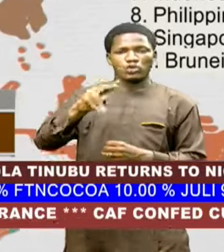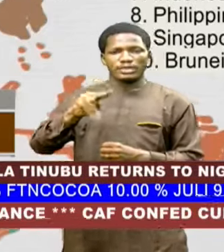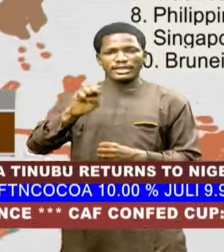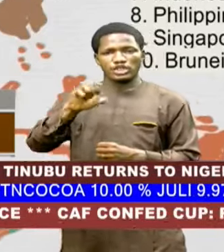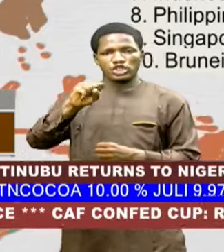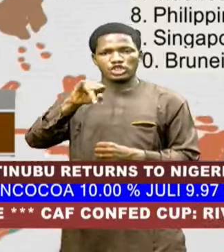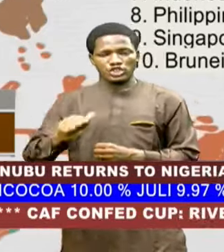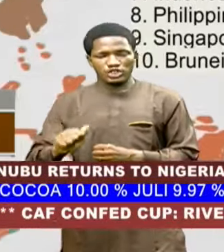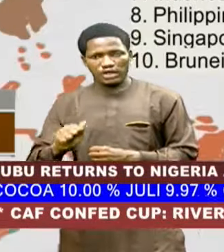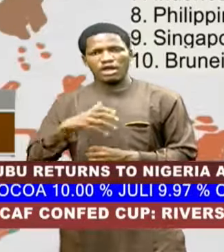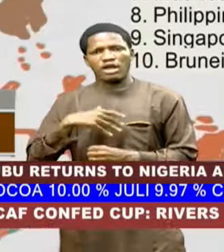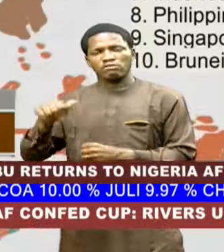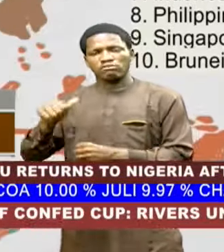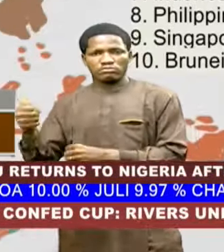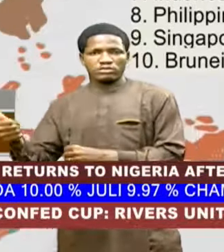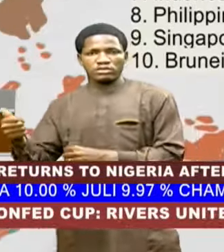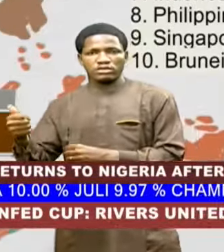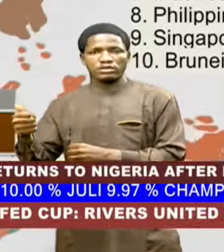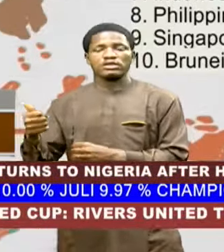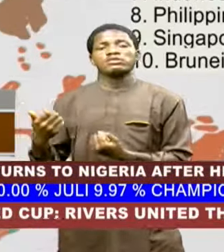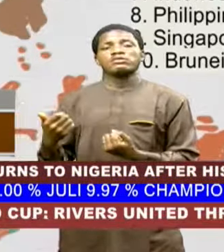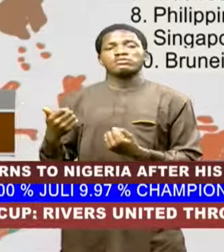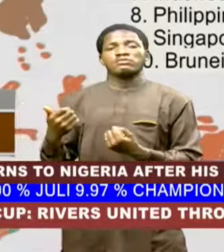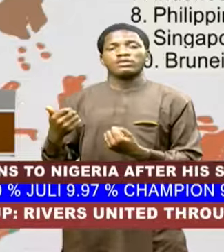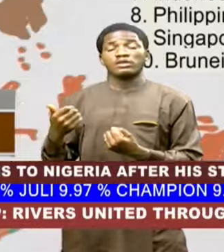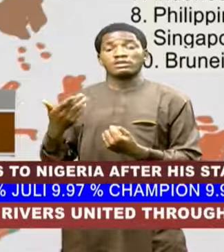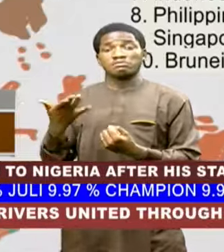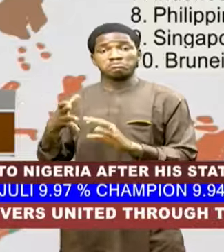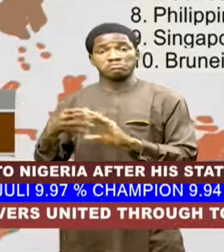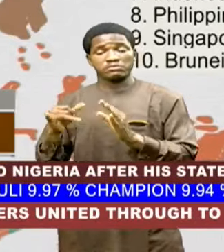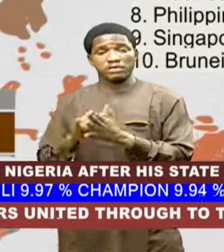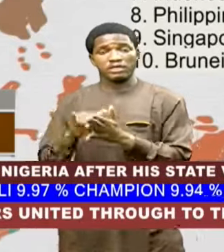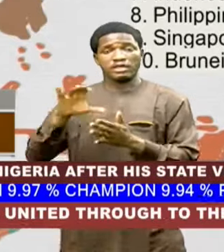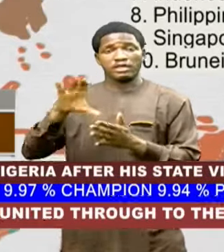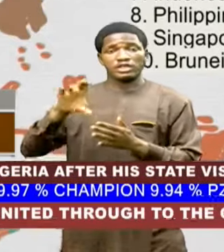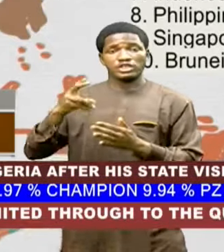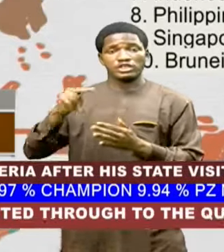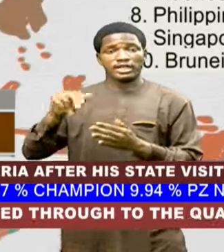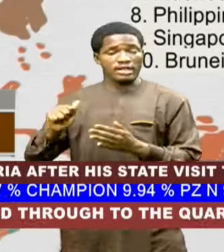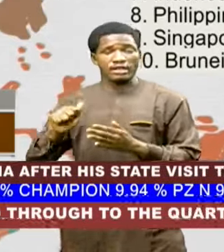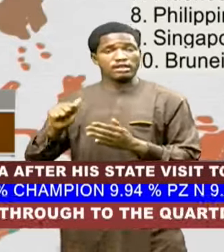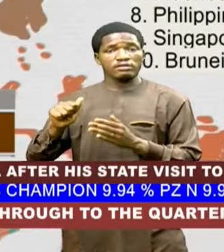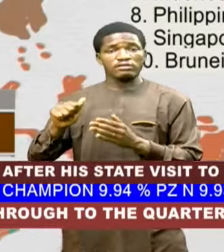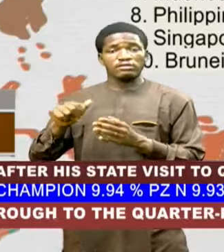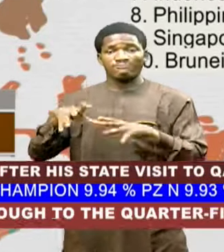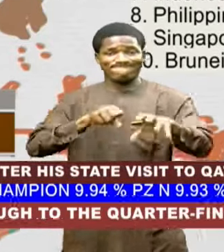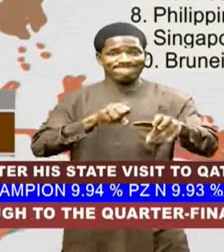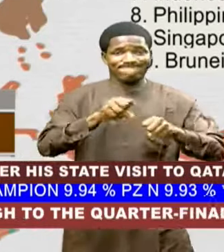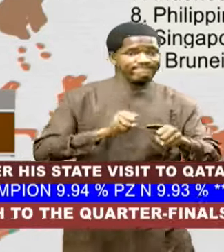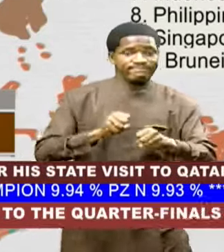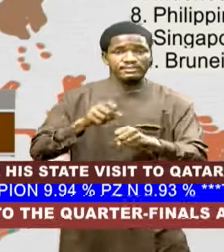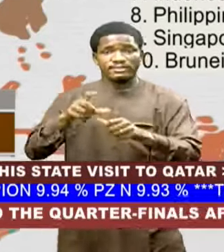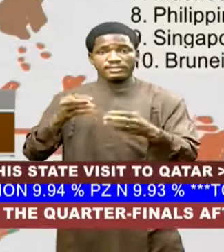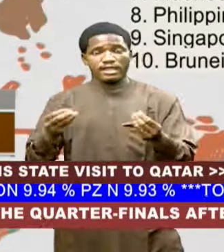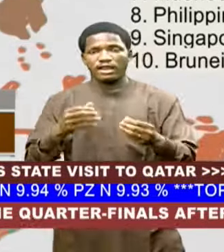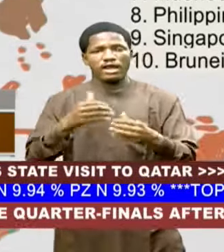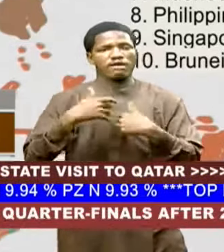of Arbitration in 2016 said China's claims had no legal basis. Speaking alongside